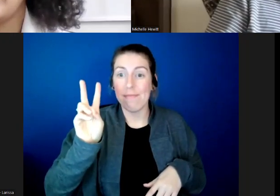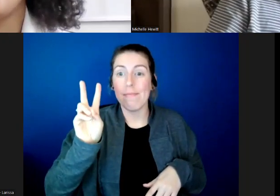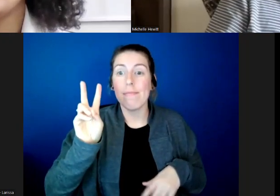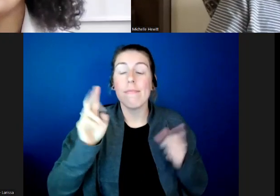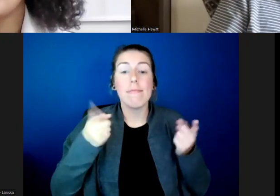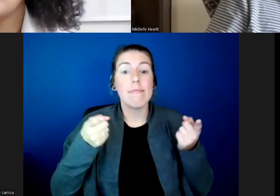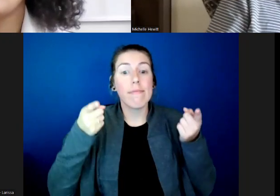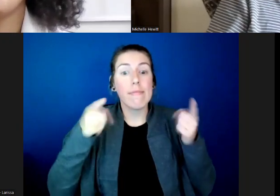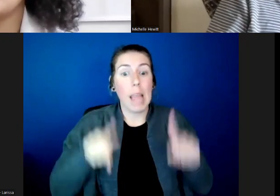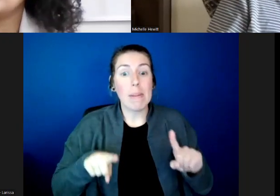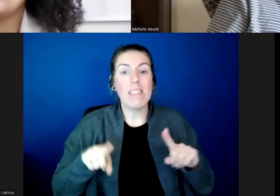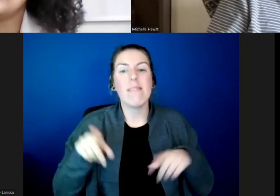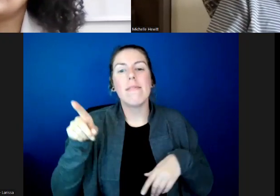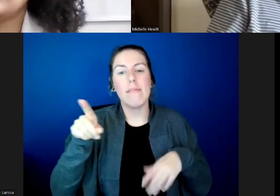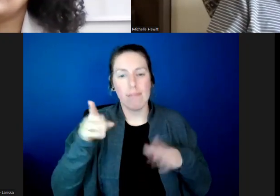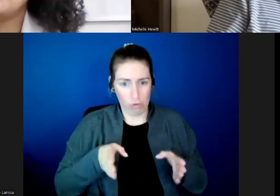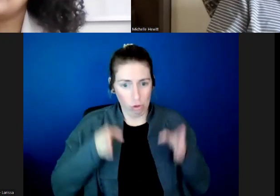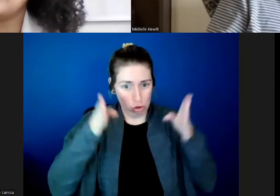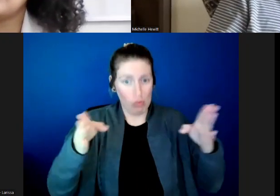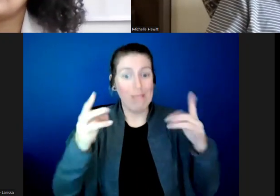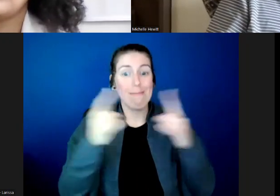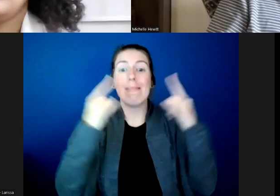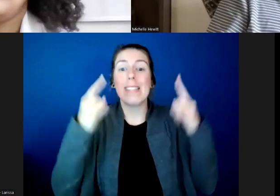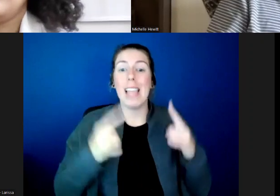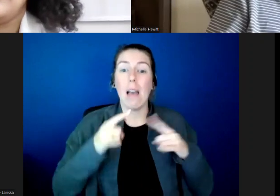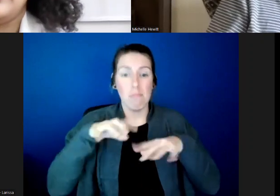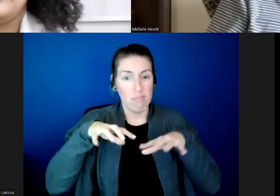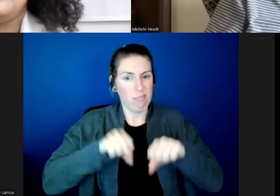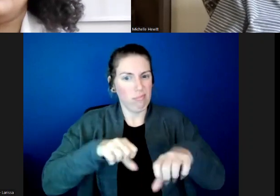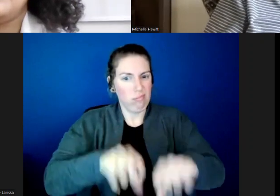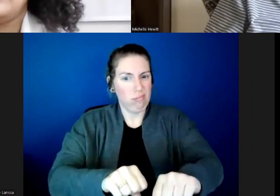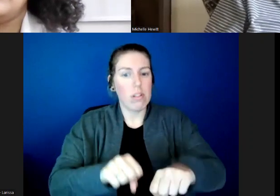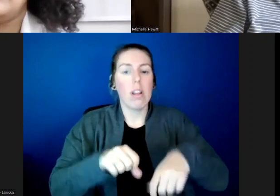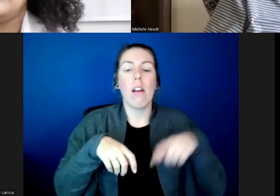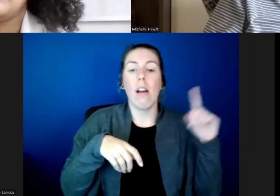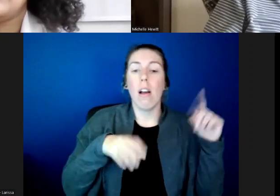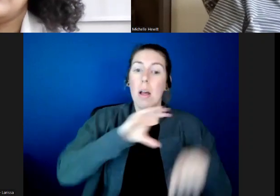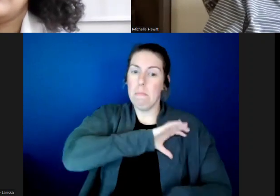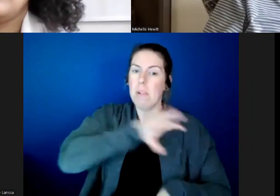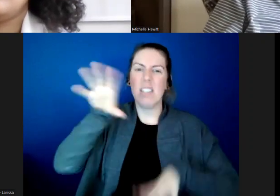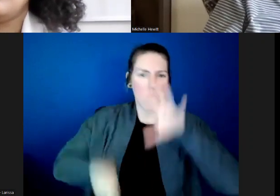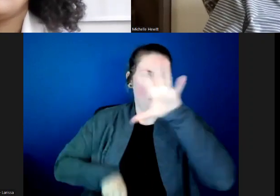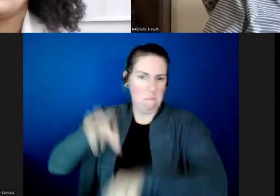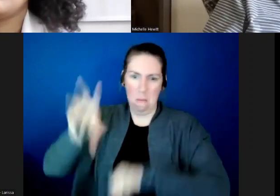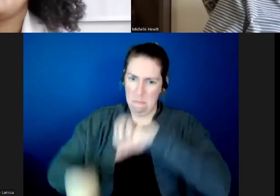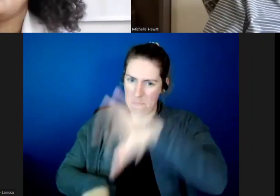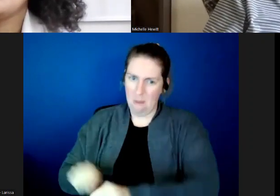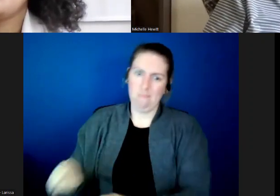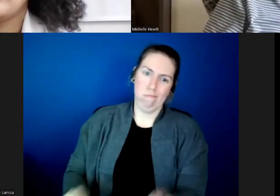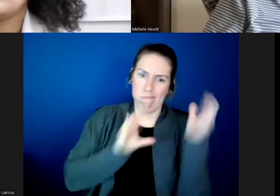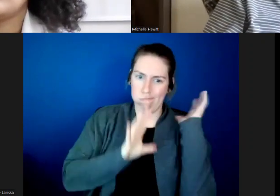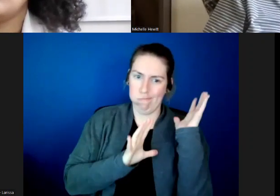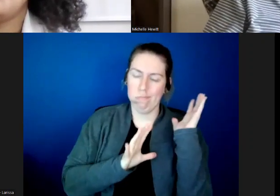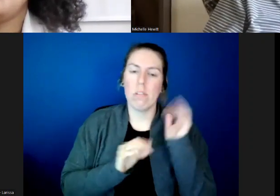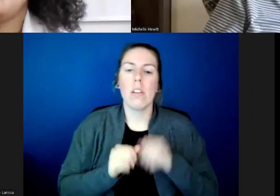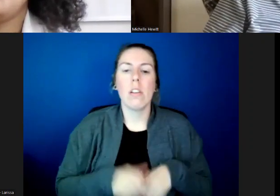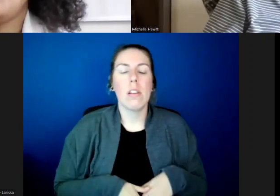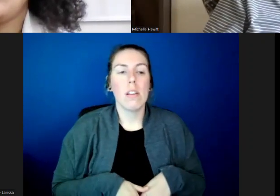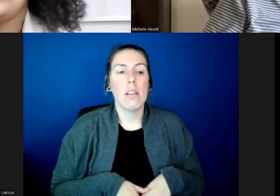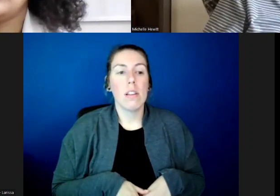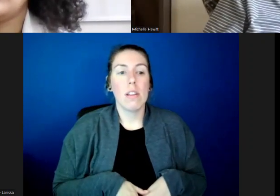of encampments by the police and city workers. And, you know, this goes back to